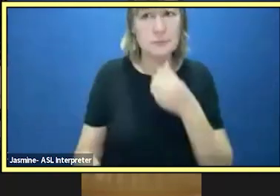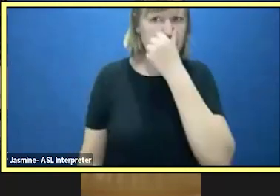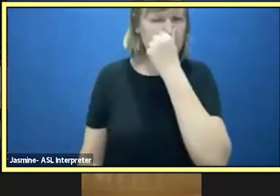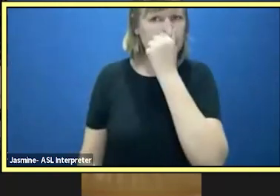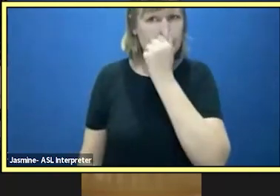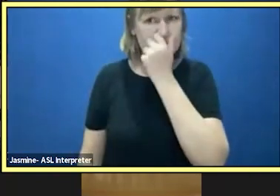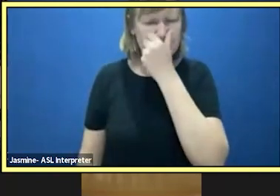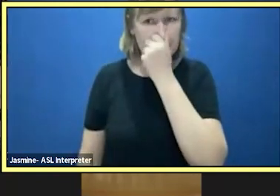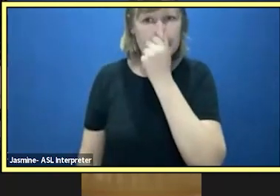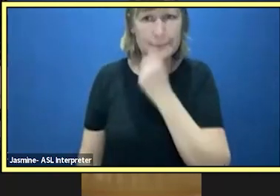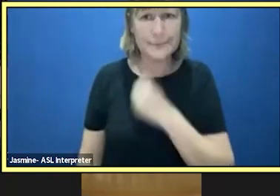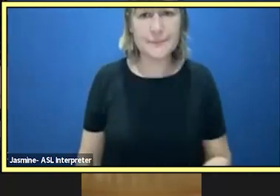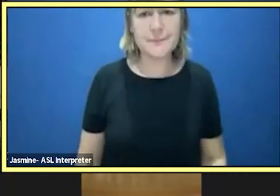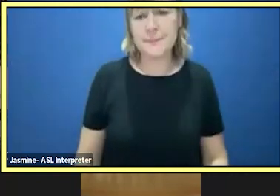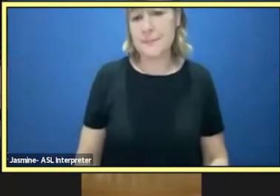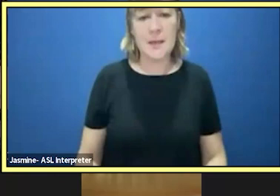be different.